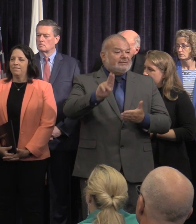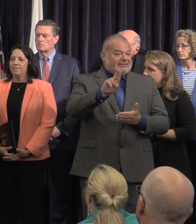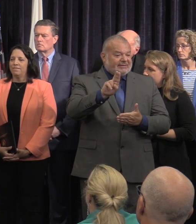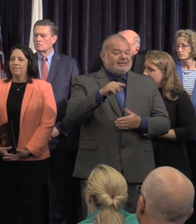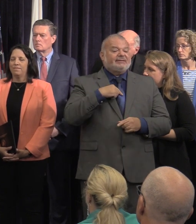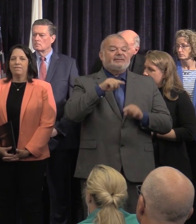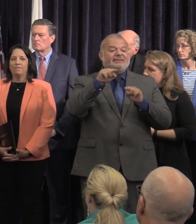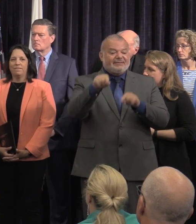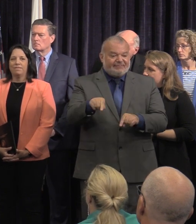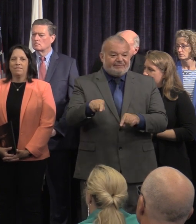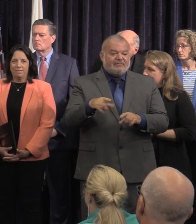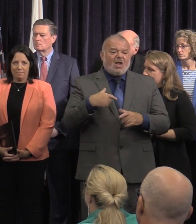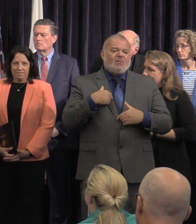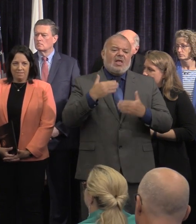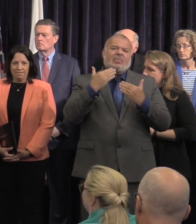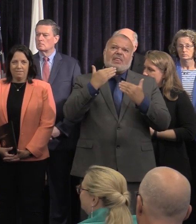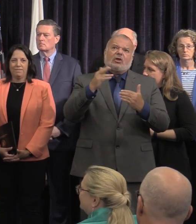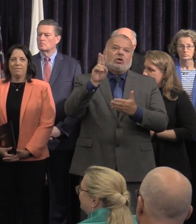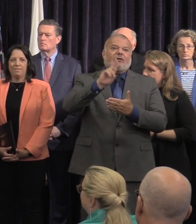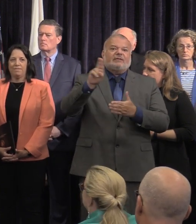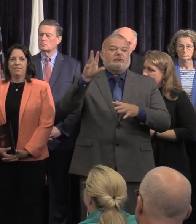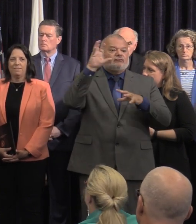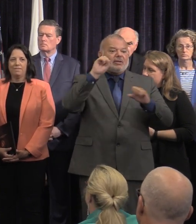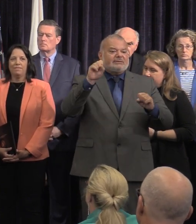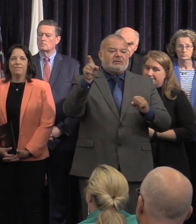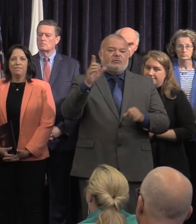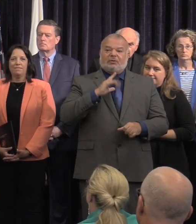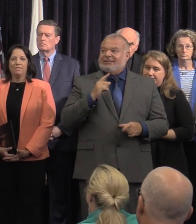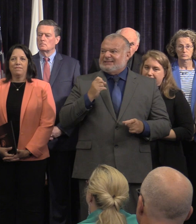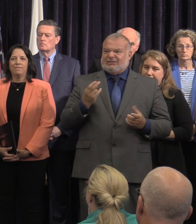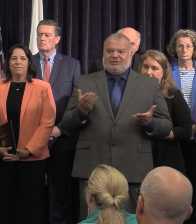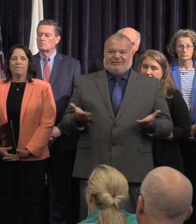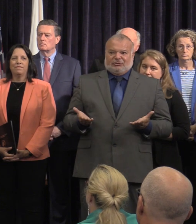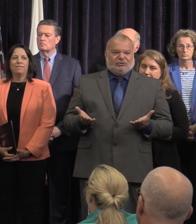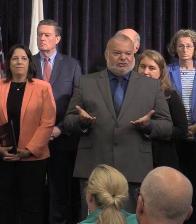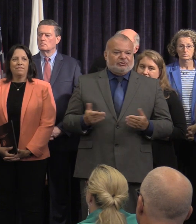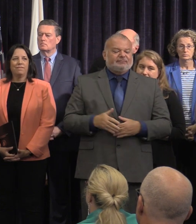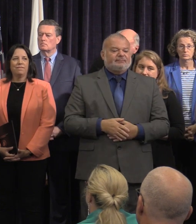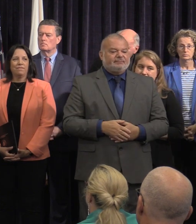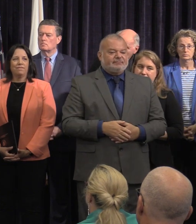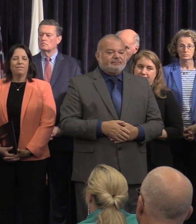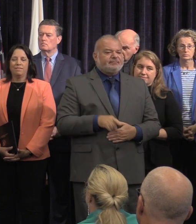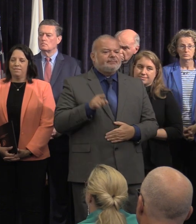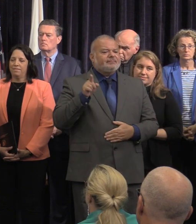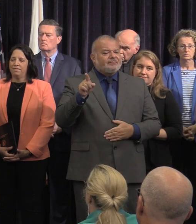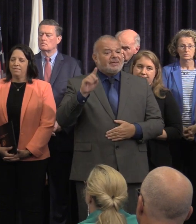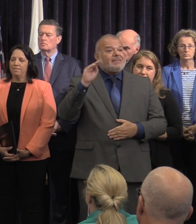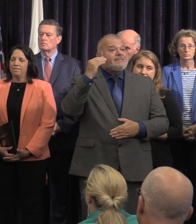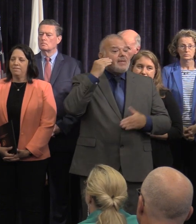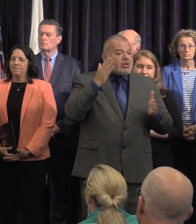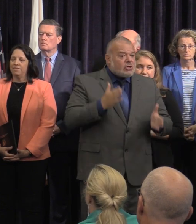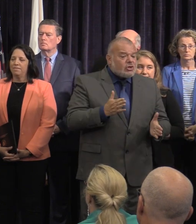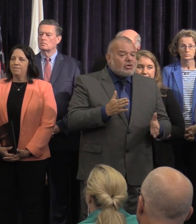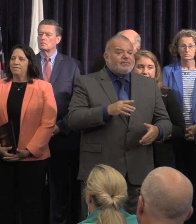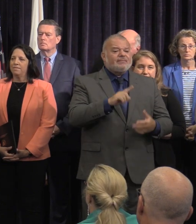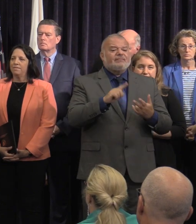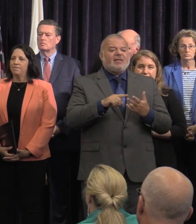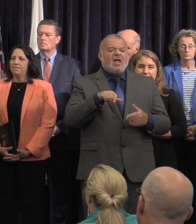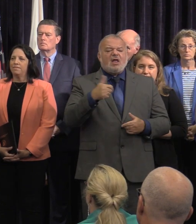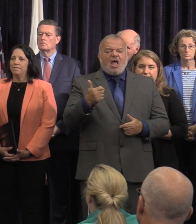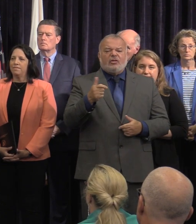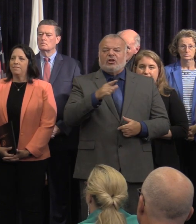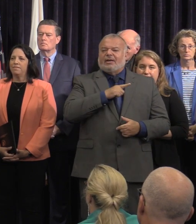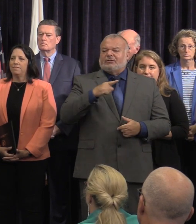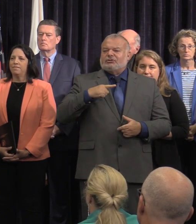our University President, John Keenan, who is here with us today, Mayor Pangallo and the Salem community for being